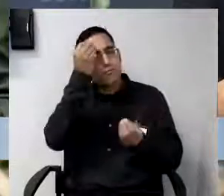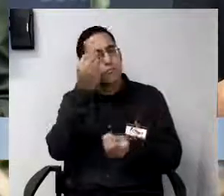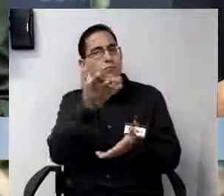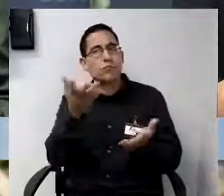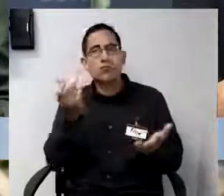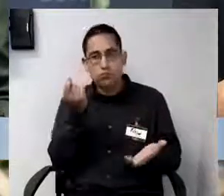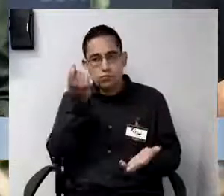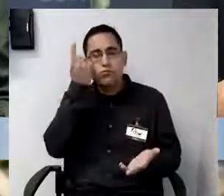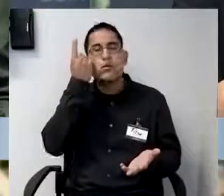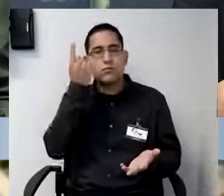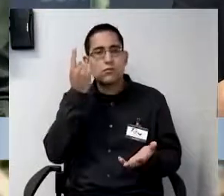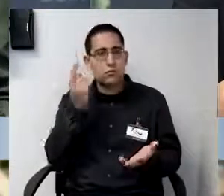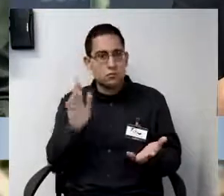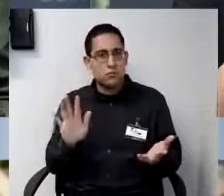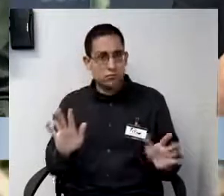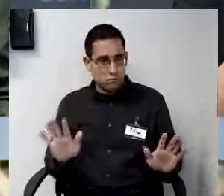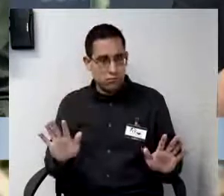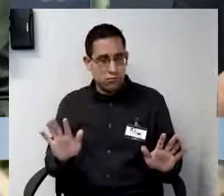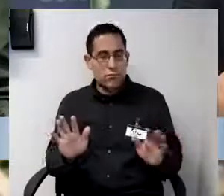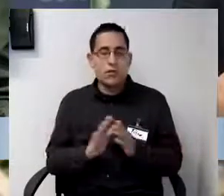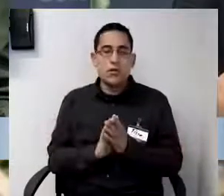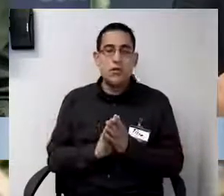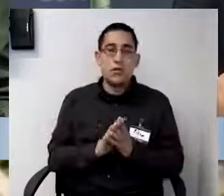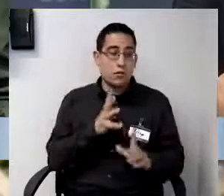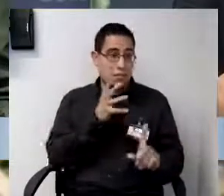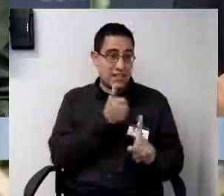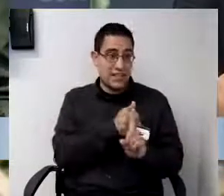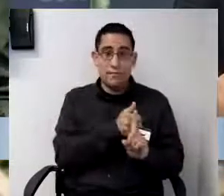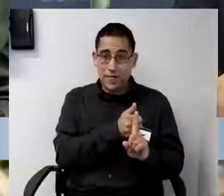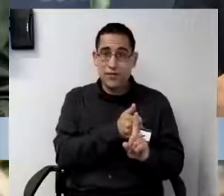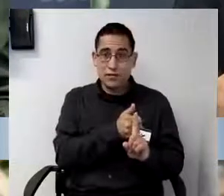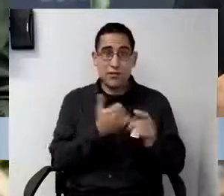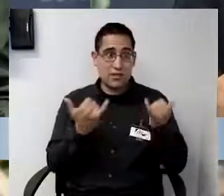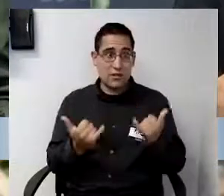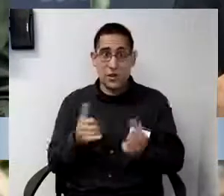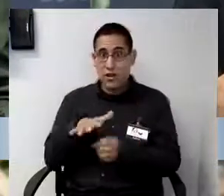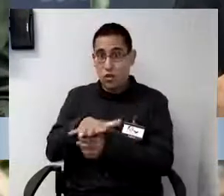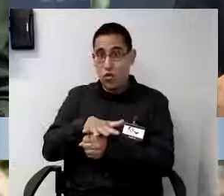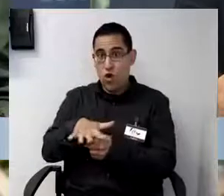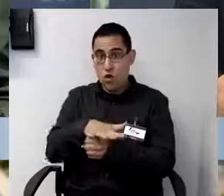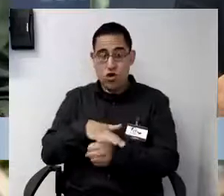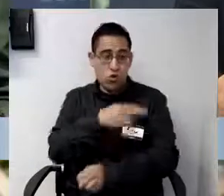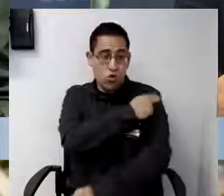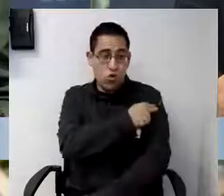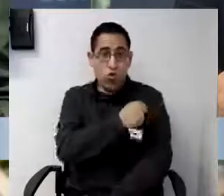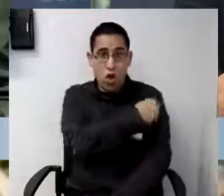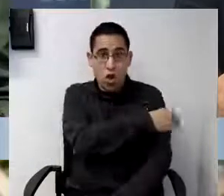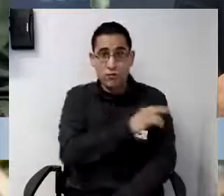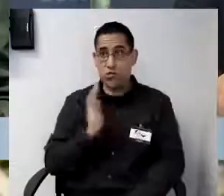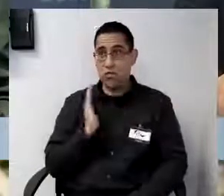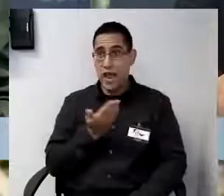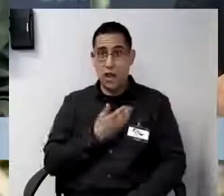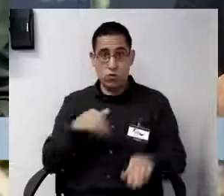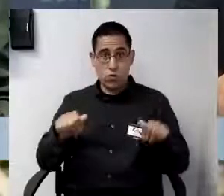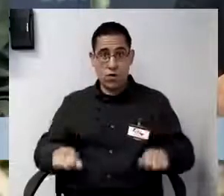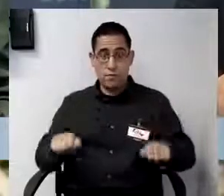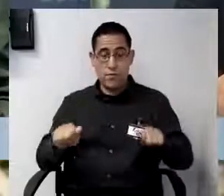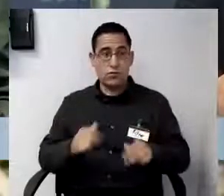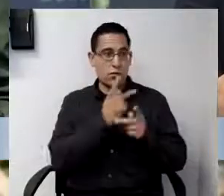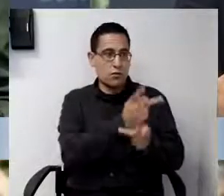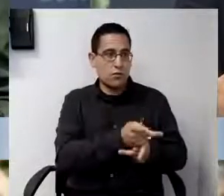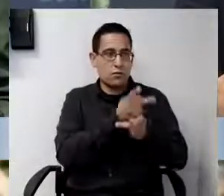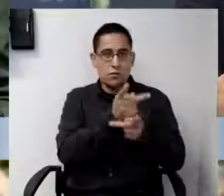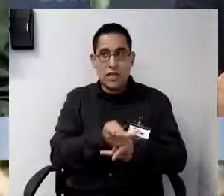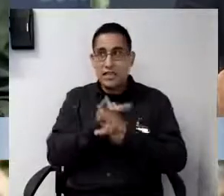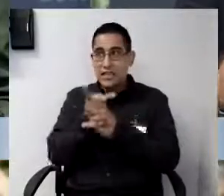carefully is the impact that it's having on their local hospital and our ability to take care of the healthcare needs